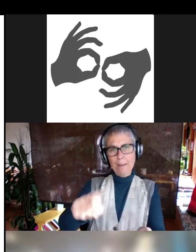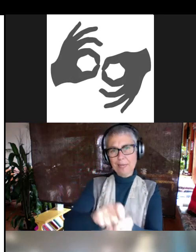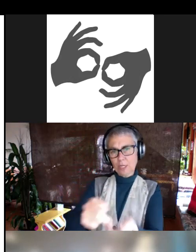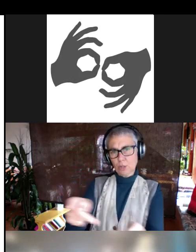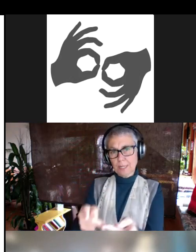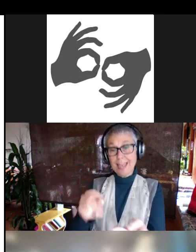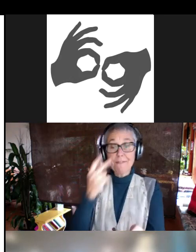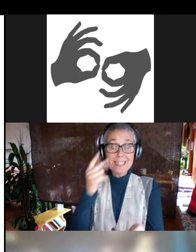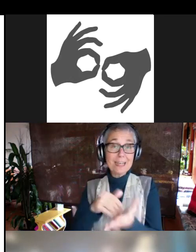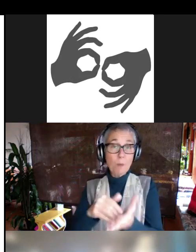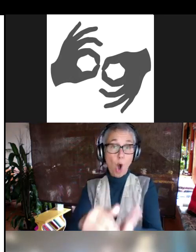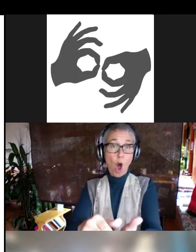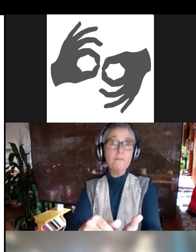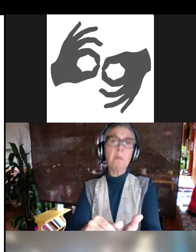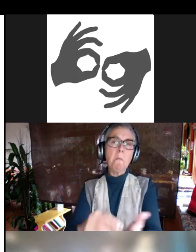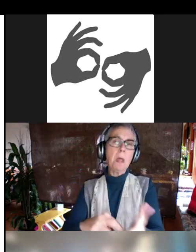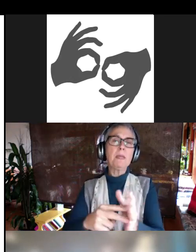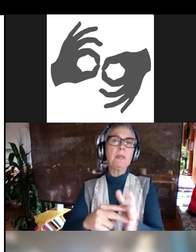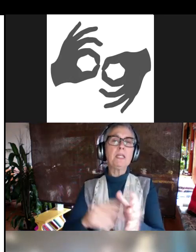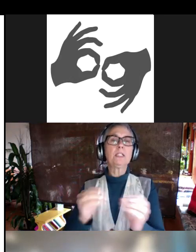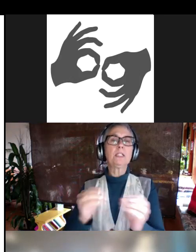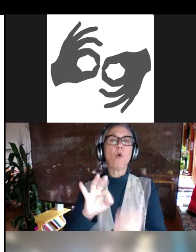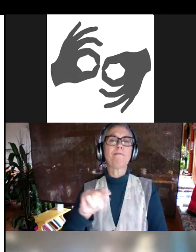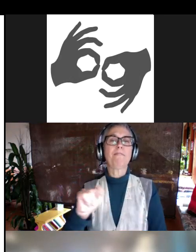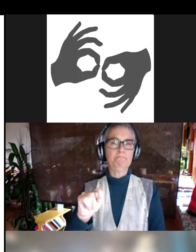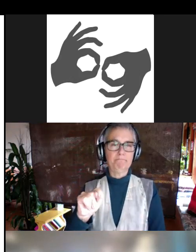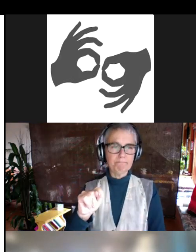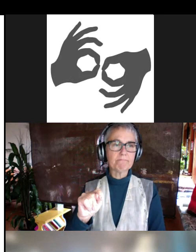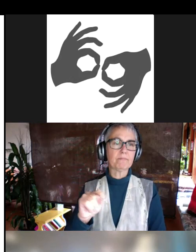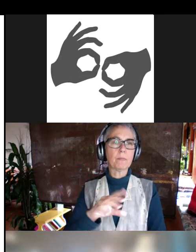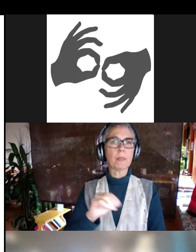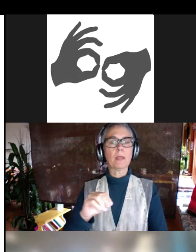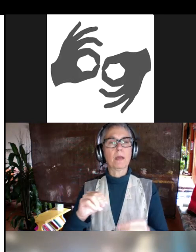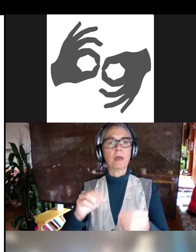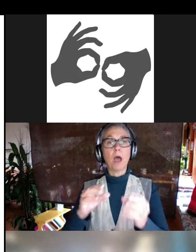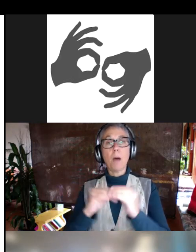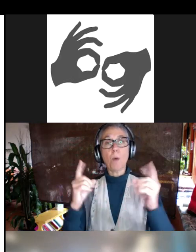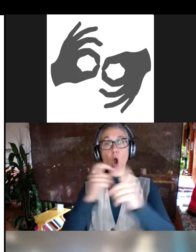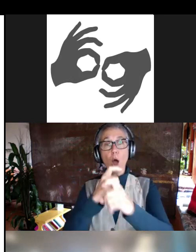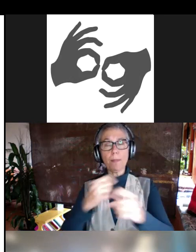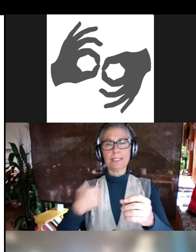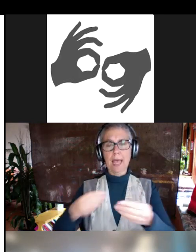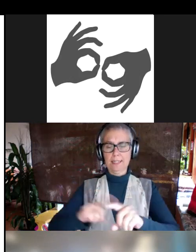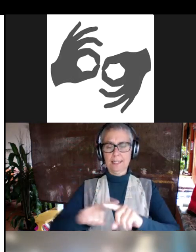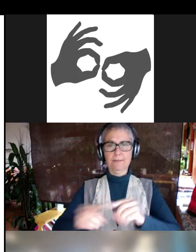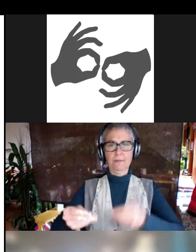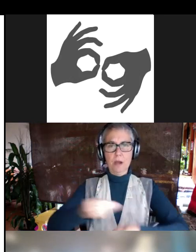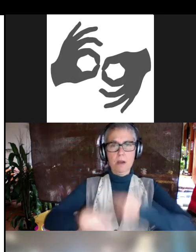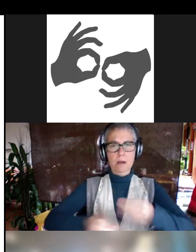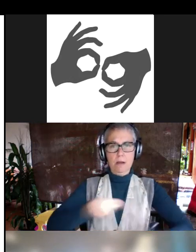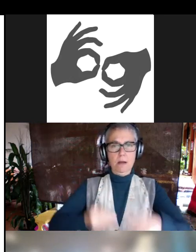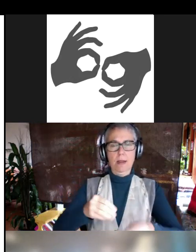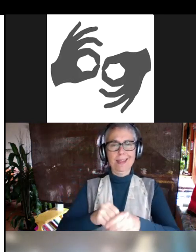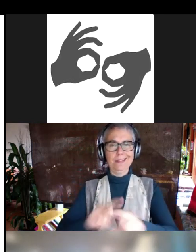it's more likely to be fit. Current models are far more complex than that, taking into account the different interactions between different positions, but that's the